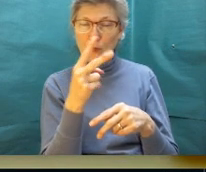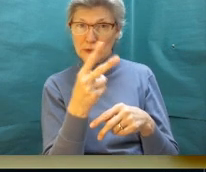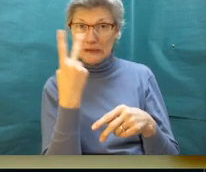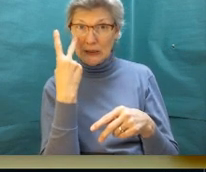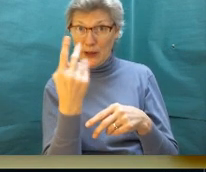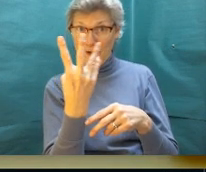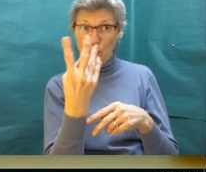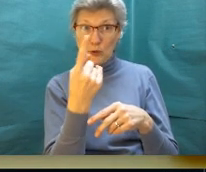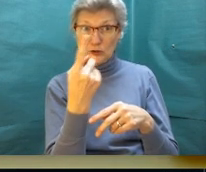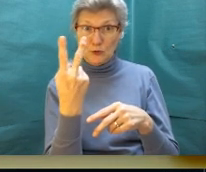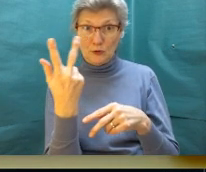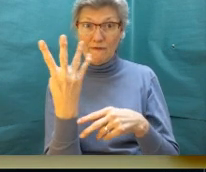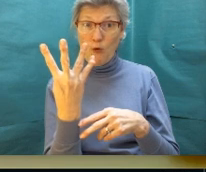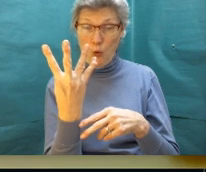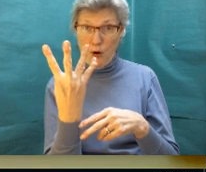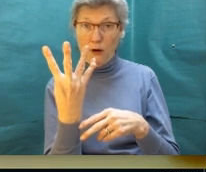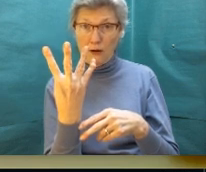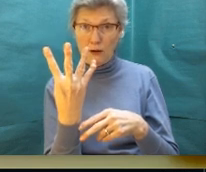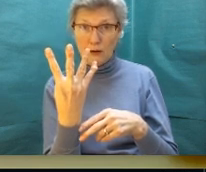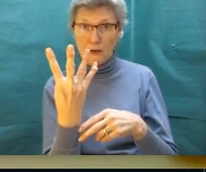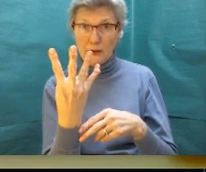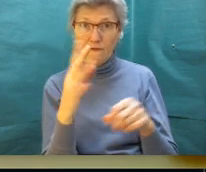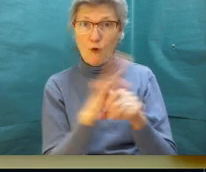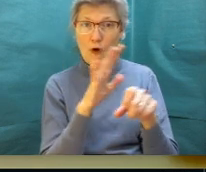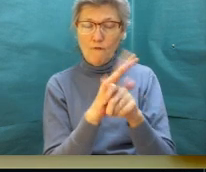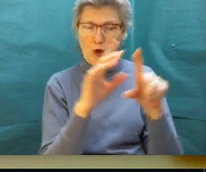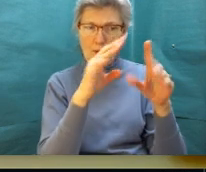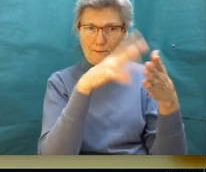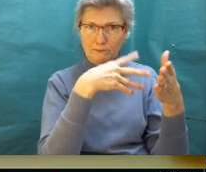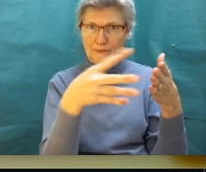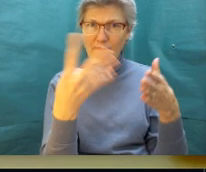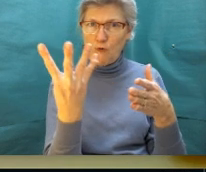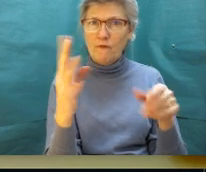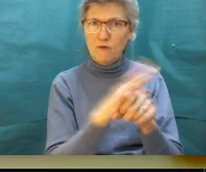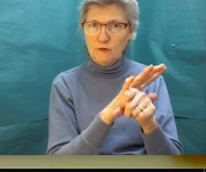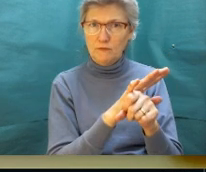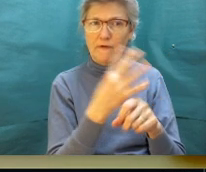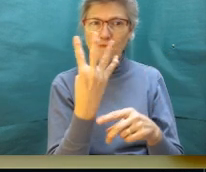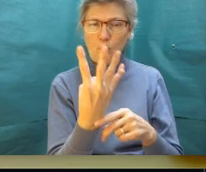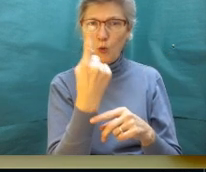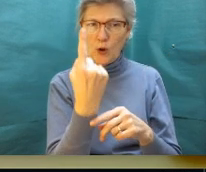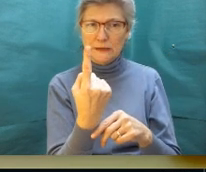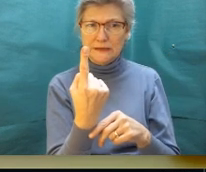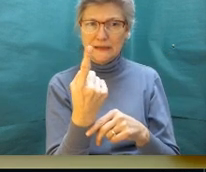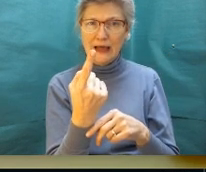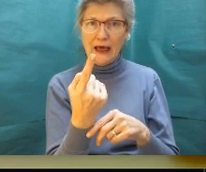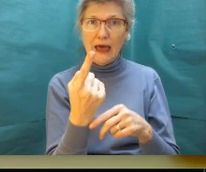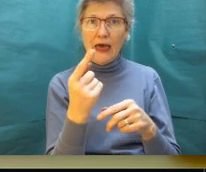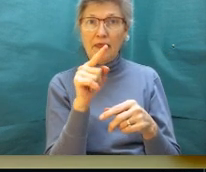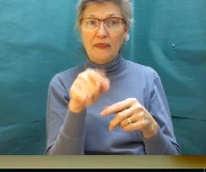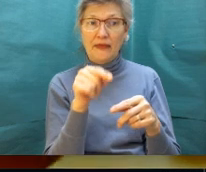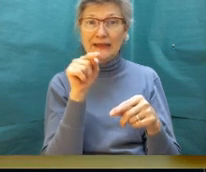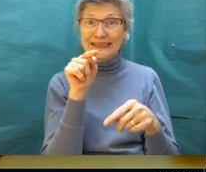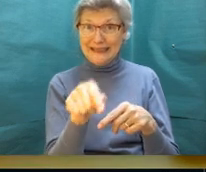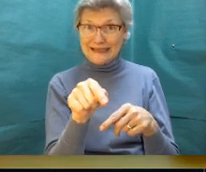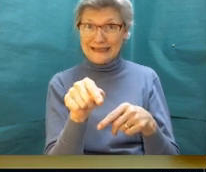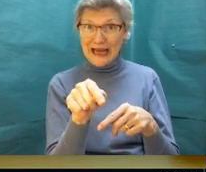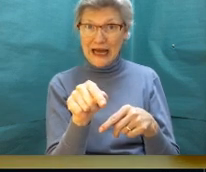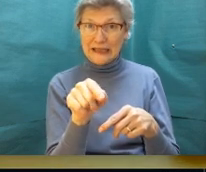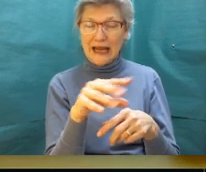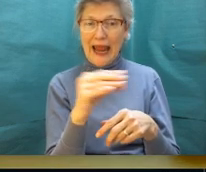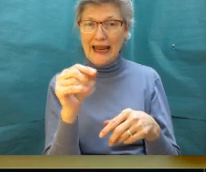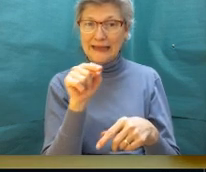see that we have 1, 2, 3, 4, right? So we have 4 ones, and then after that decimal point,